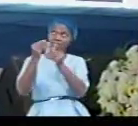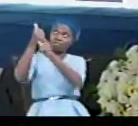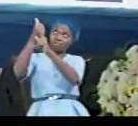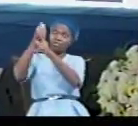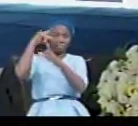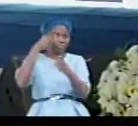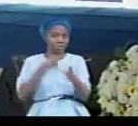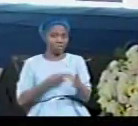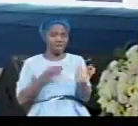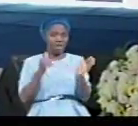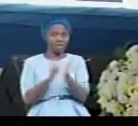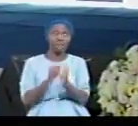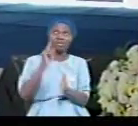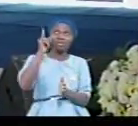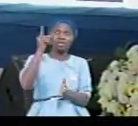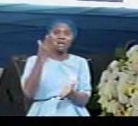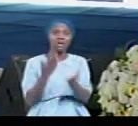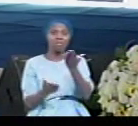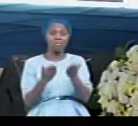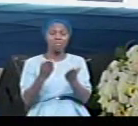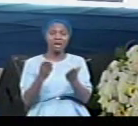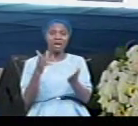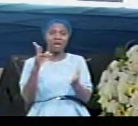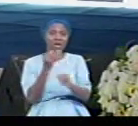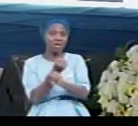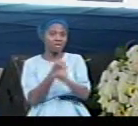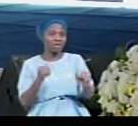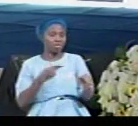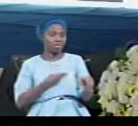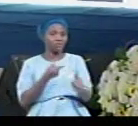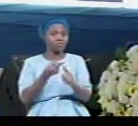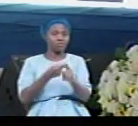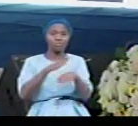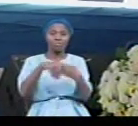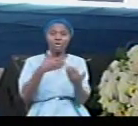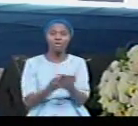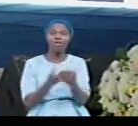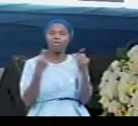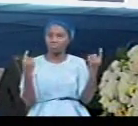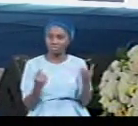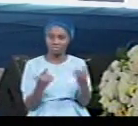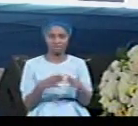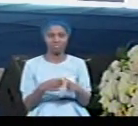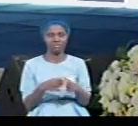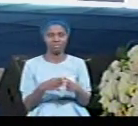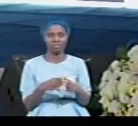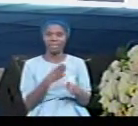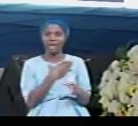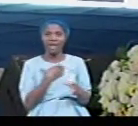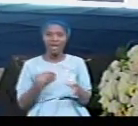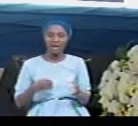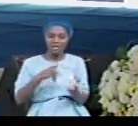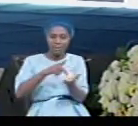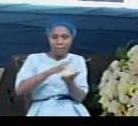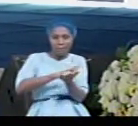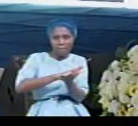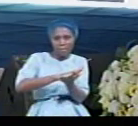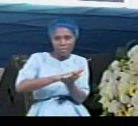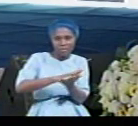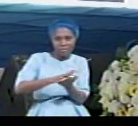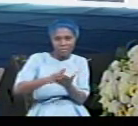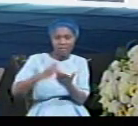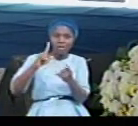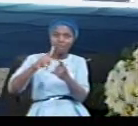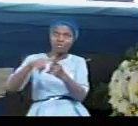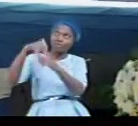he might redeem us from all iniquity and purify unto